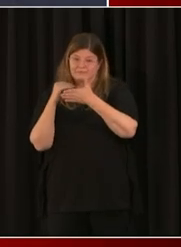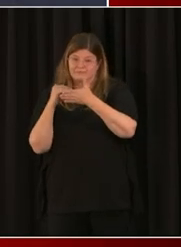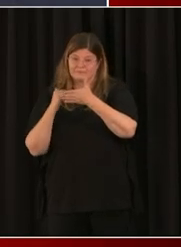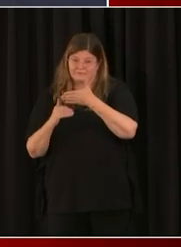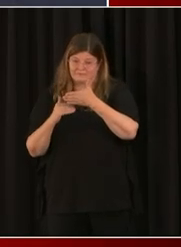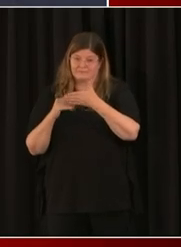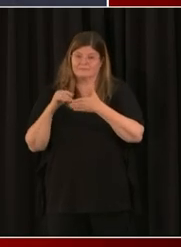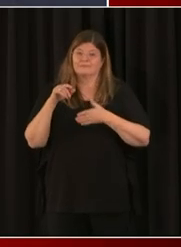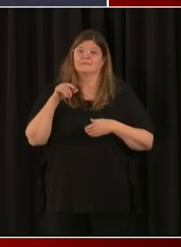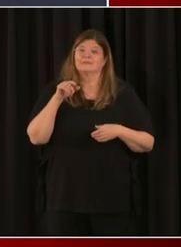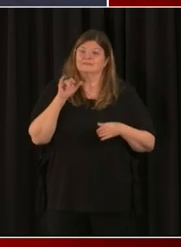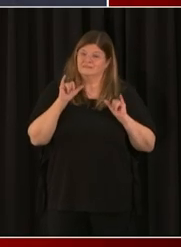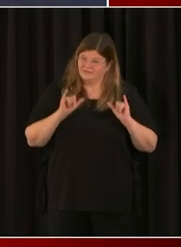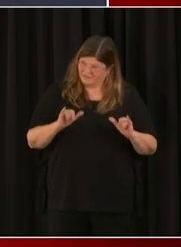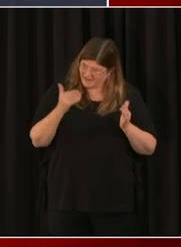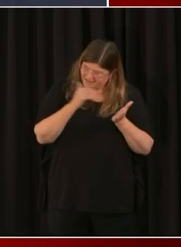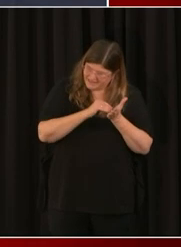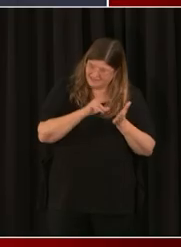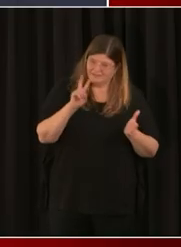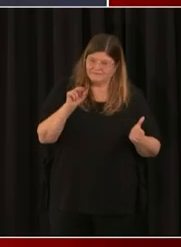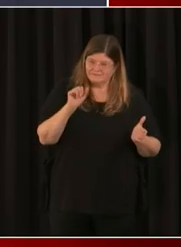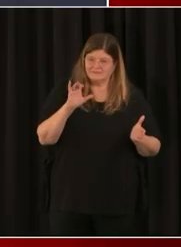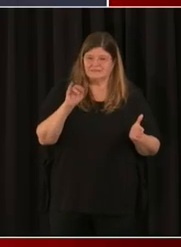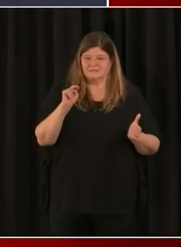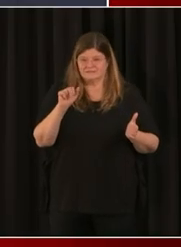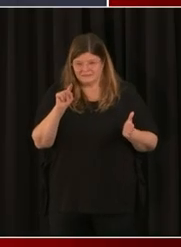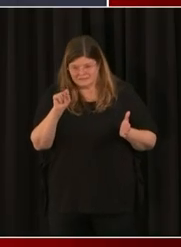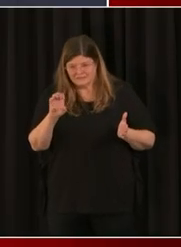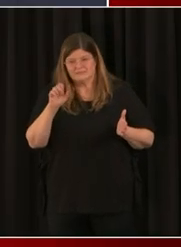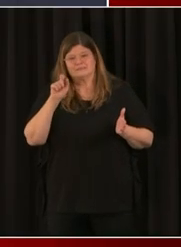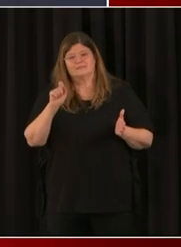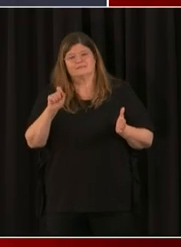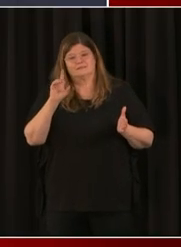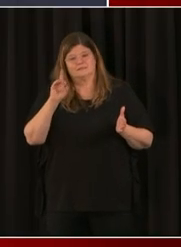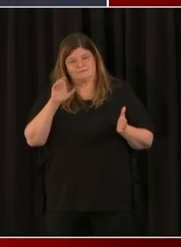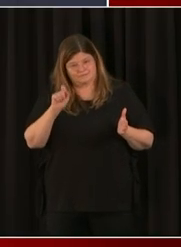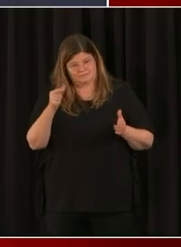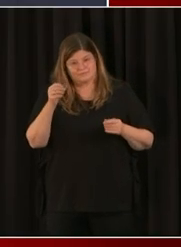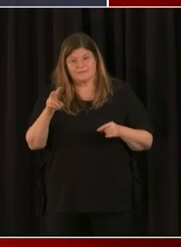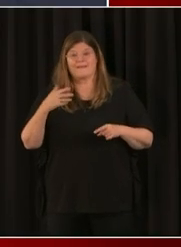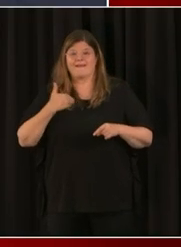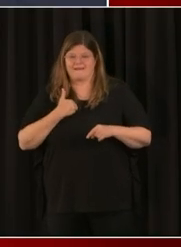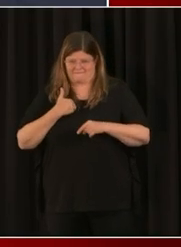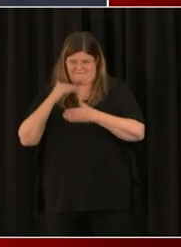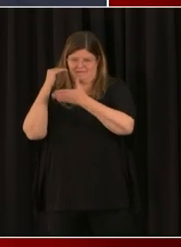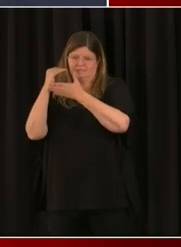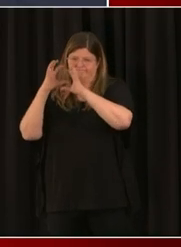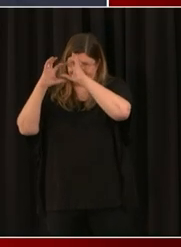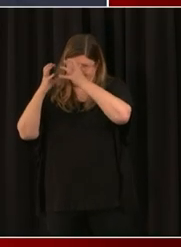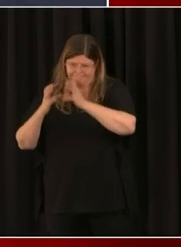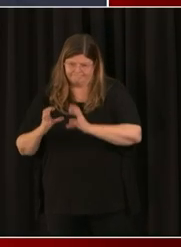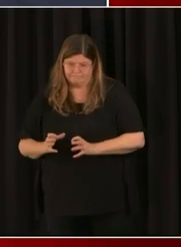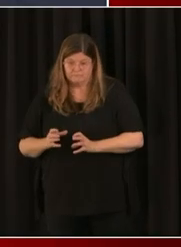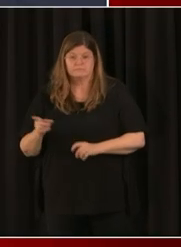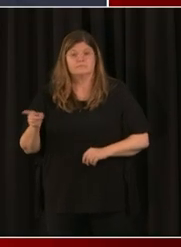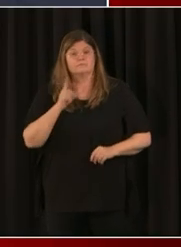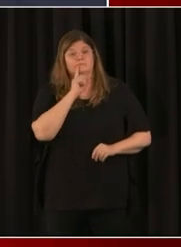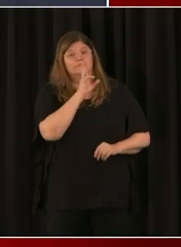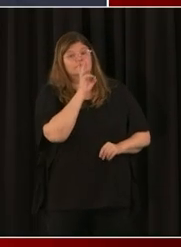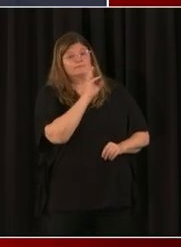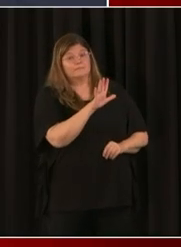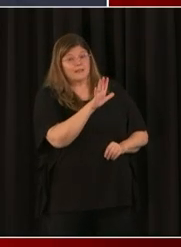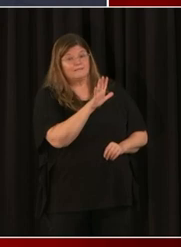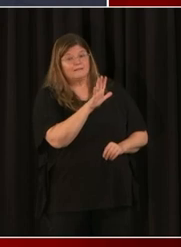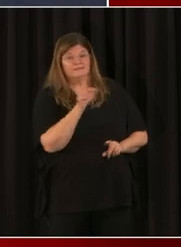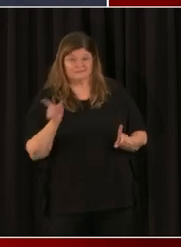be open and accessible Open to them. So for those who are 65 and older who want to sign up, we're asking you to